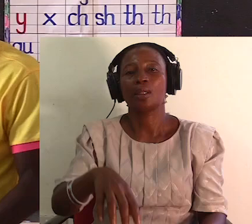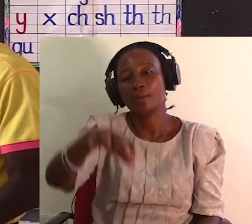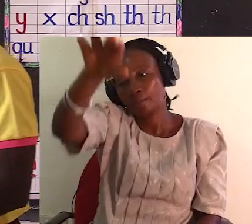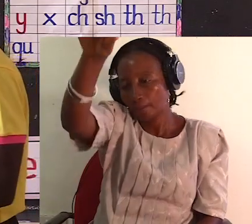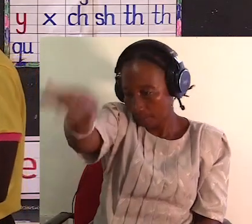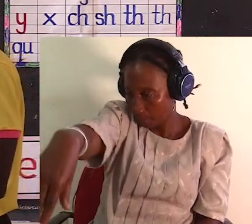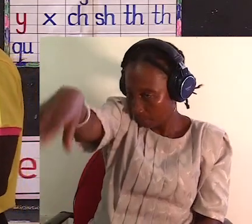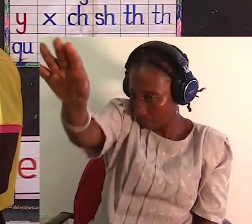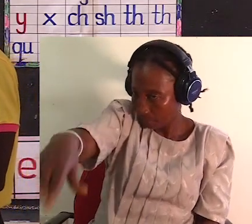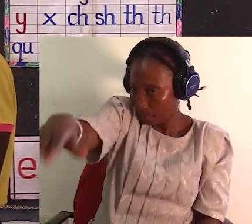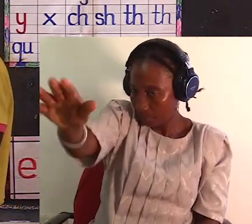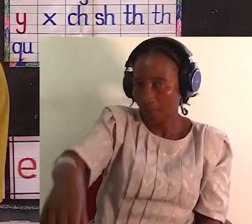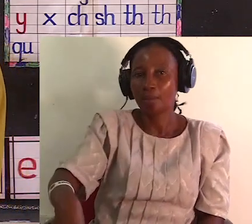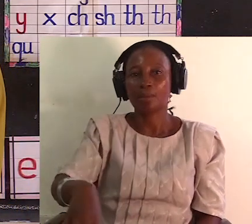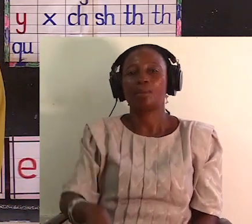elephant.